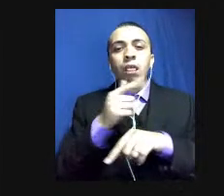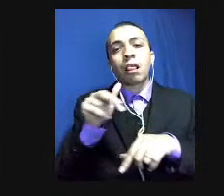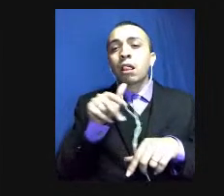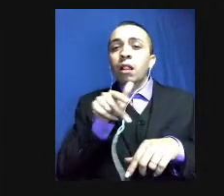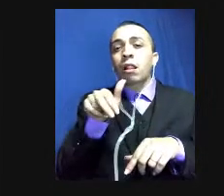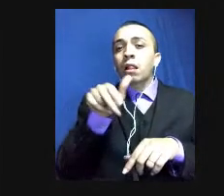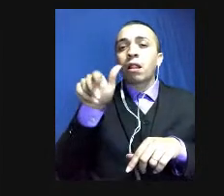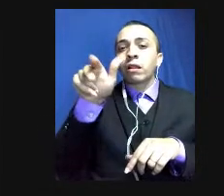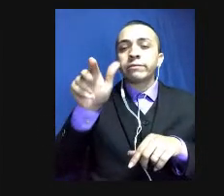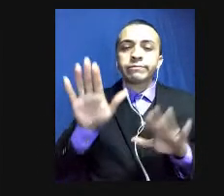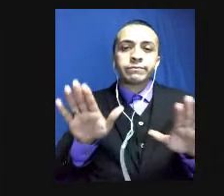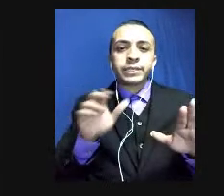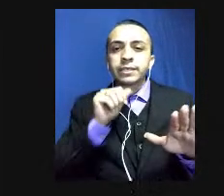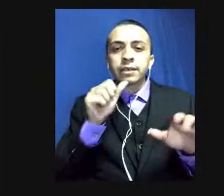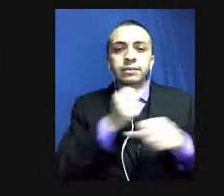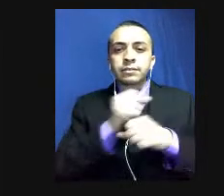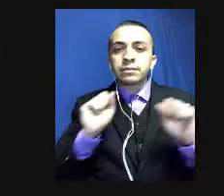with